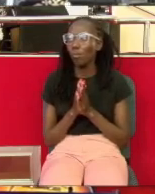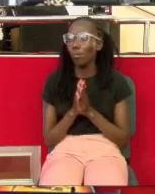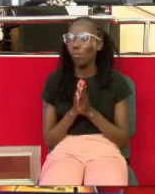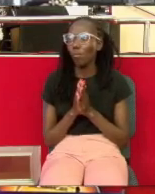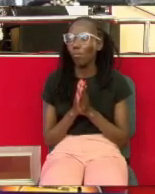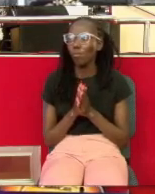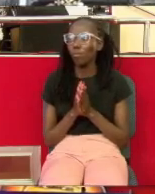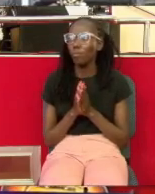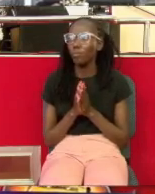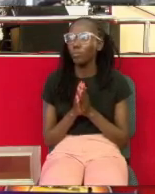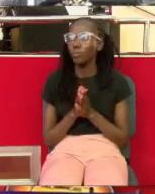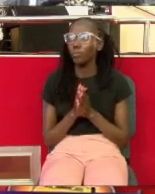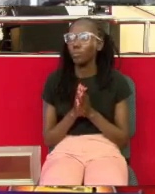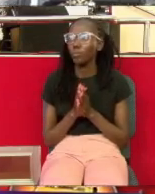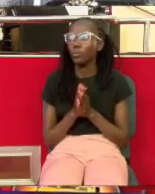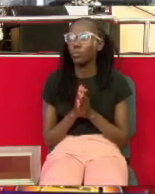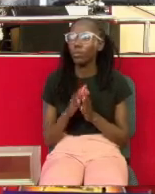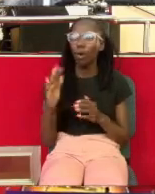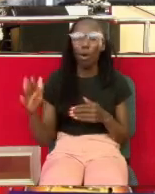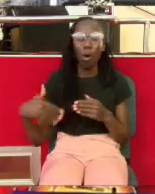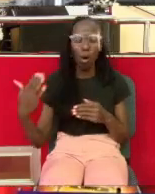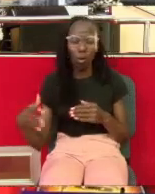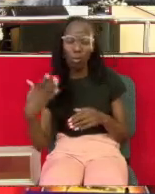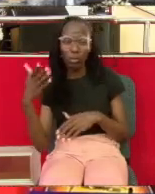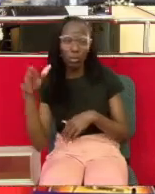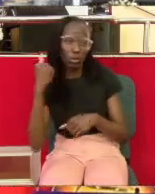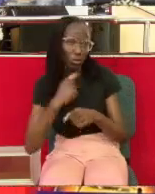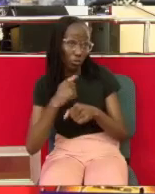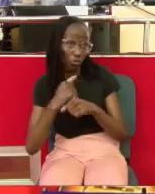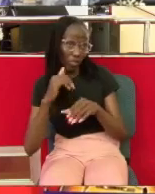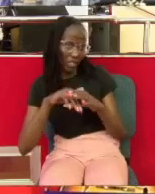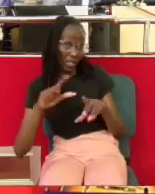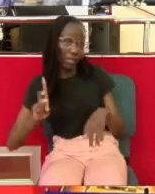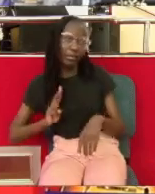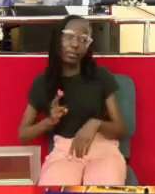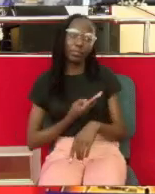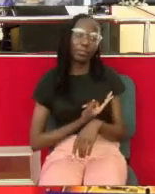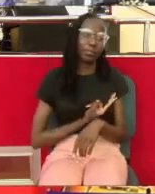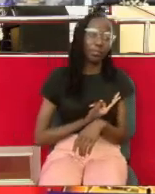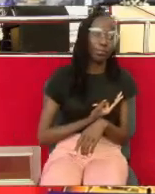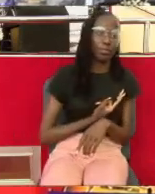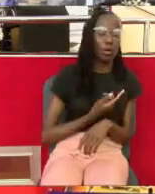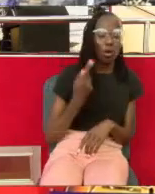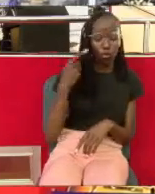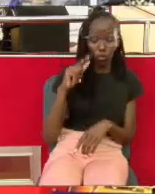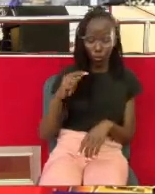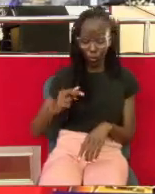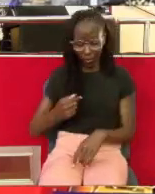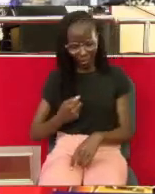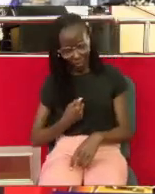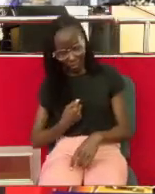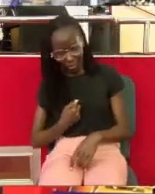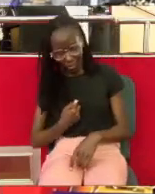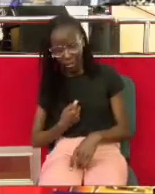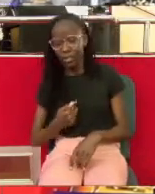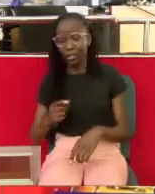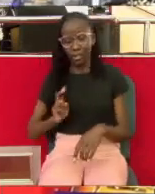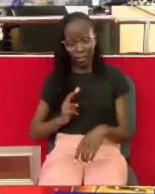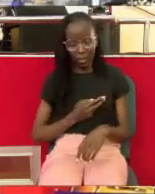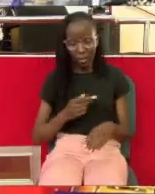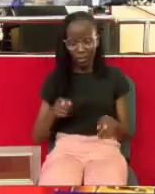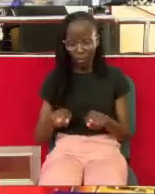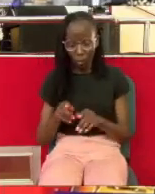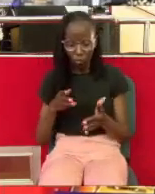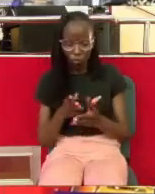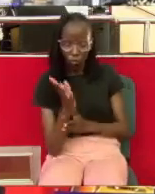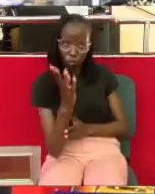kitu. All that God does in us. Kile ambacho Mungu anafanya kwetu. For us and through us. Kwetu sisi na kupitia sisi. Is that